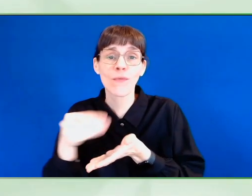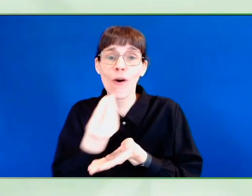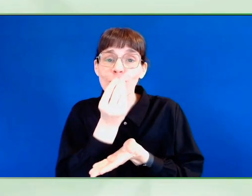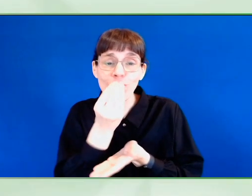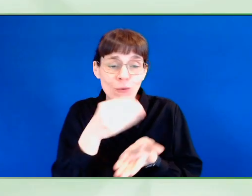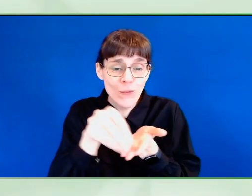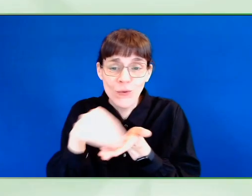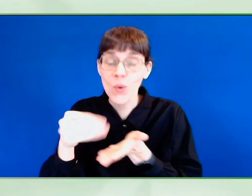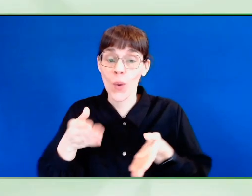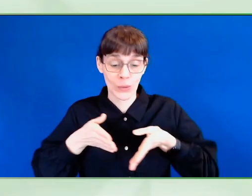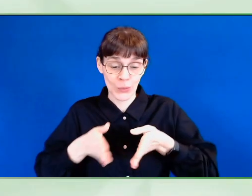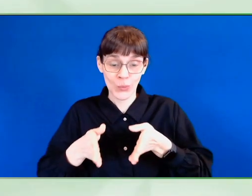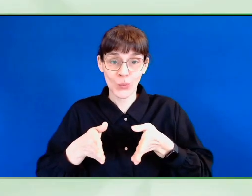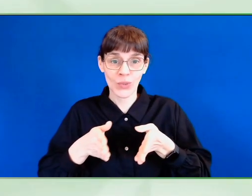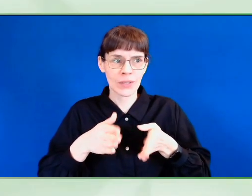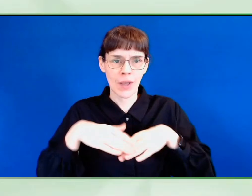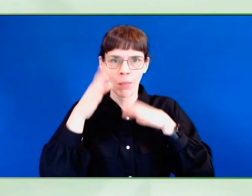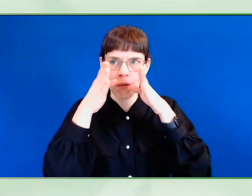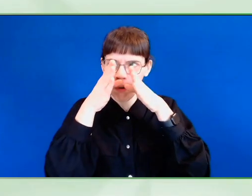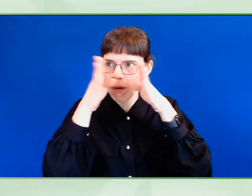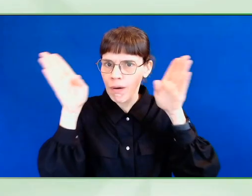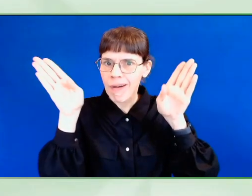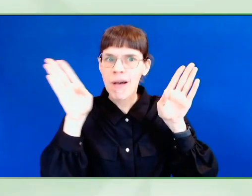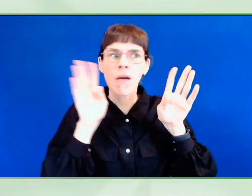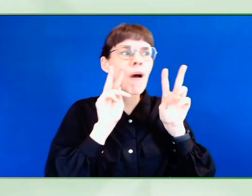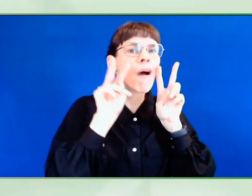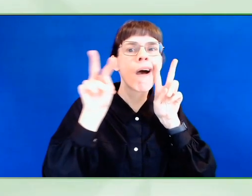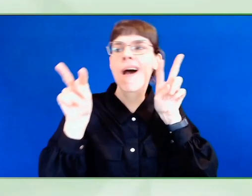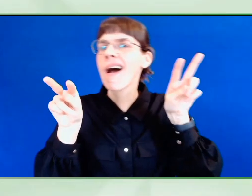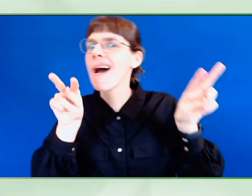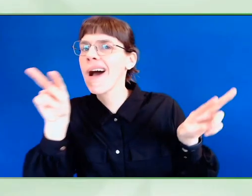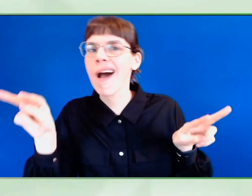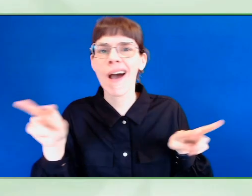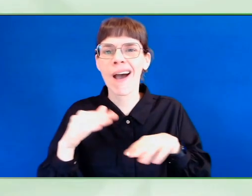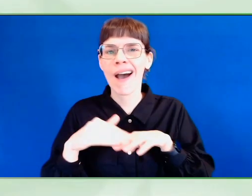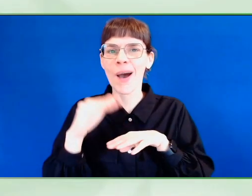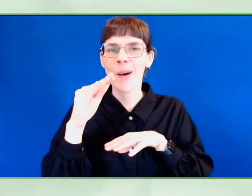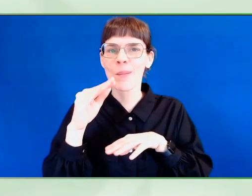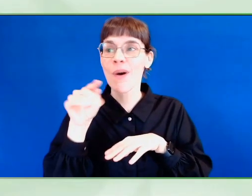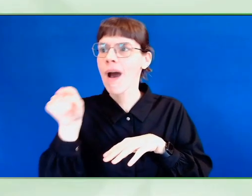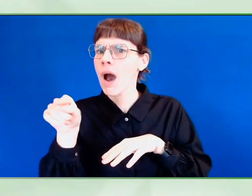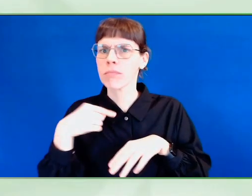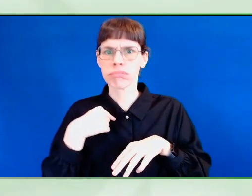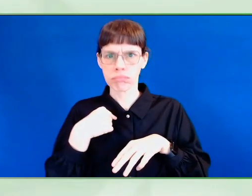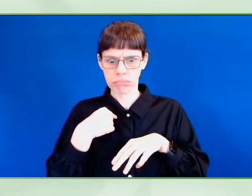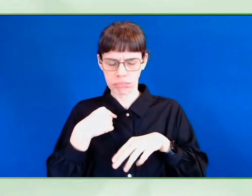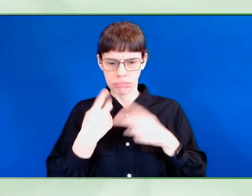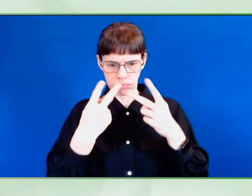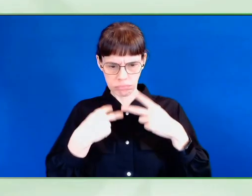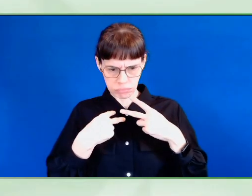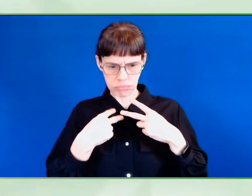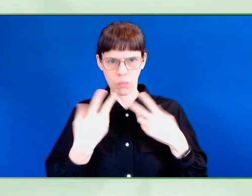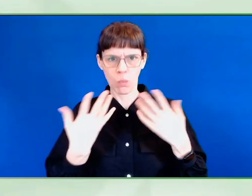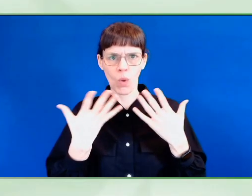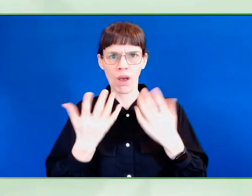street. That openness and that curiosity can allow you to become aware of more assumptions and challenge those assumptions